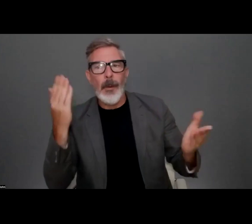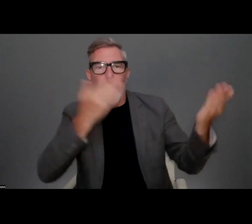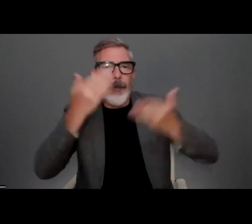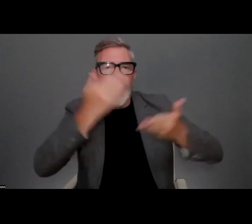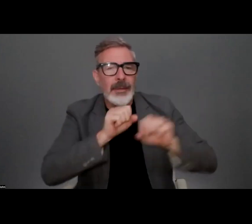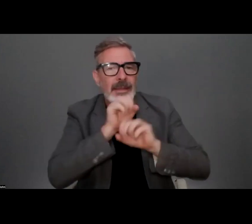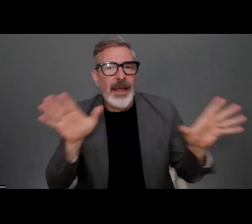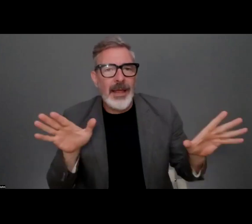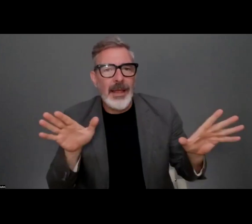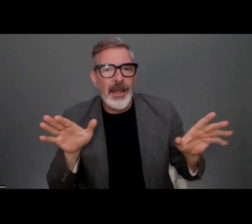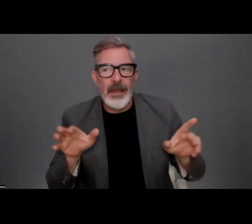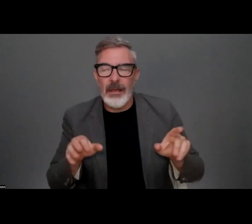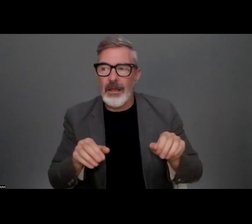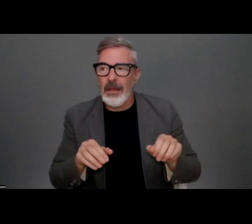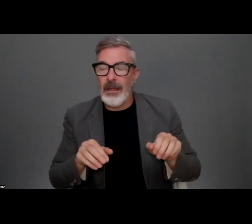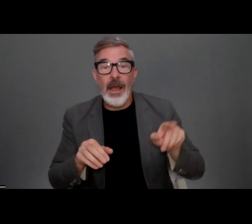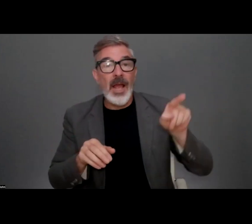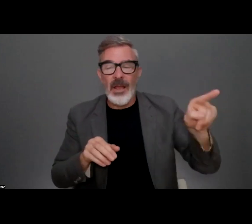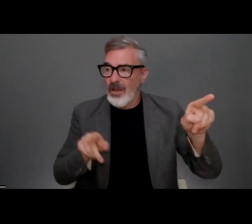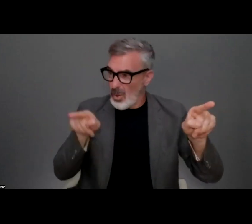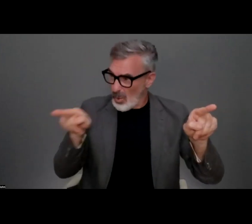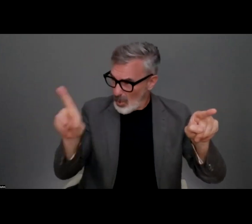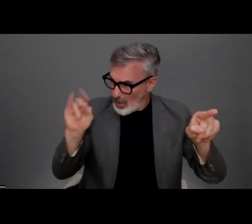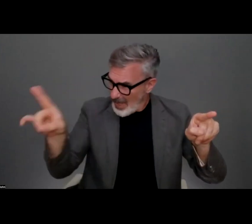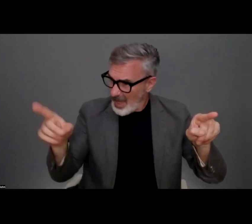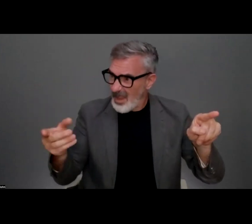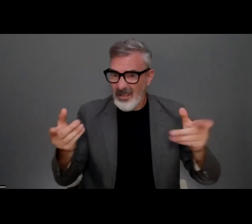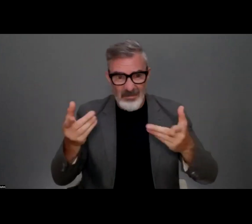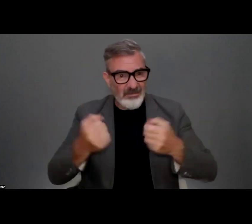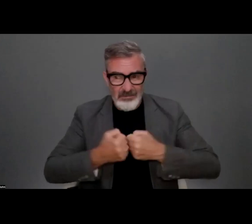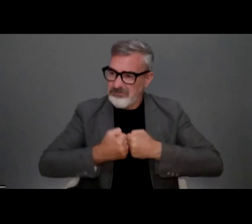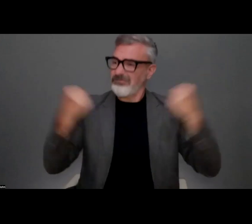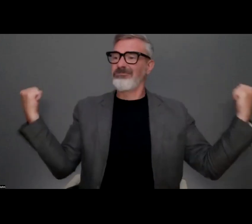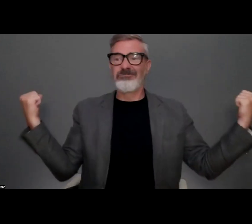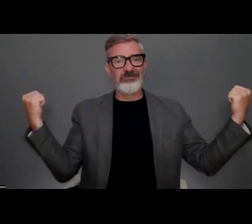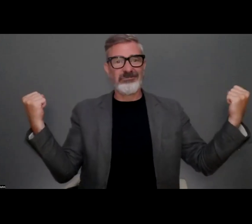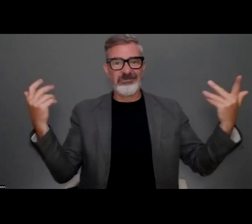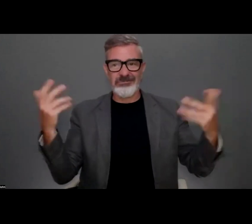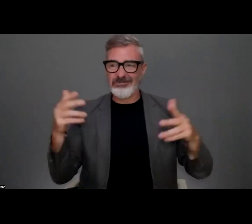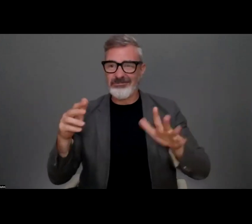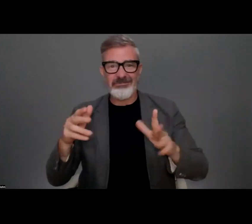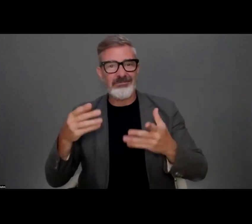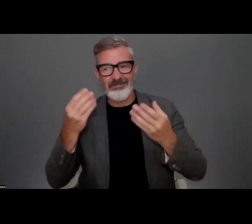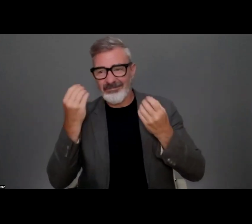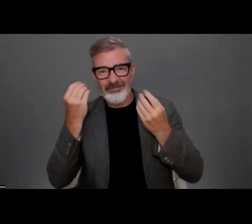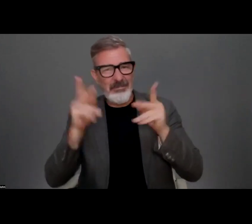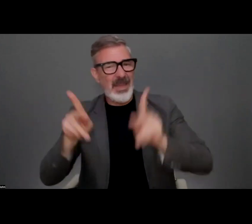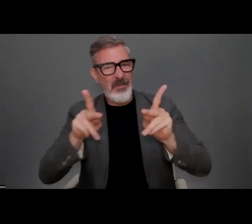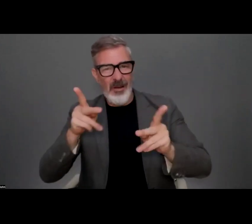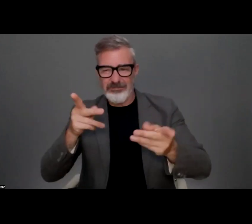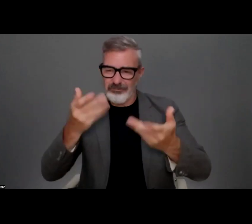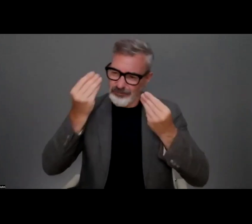She thought, well, if he can talk about it in front of 100 people, why can't I go talk about it with my